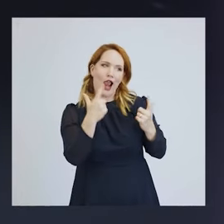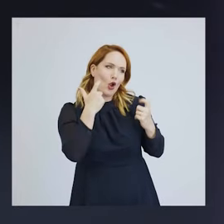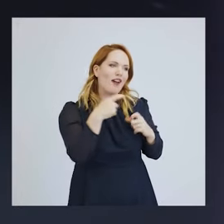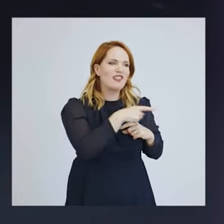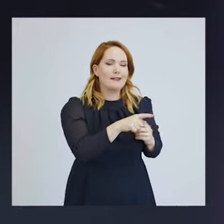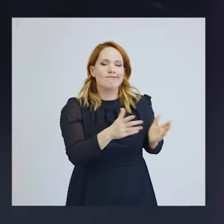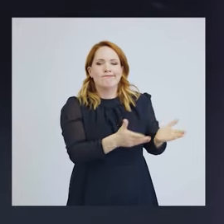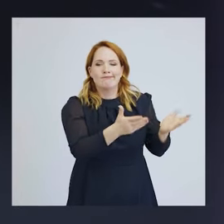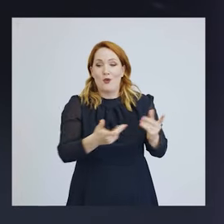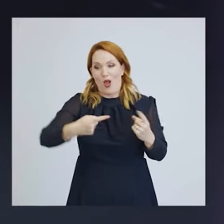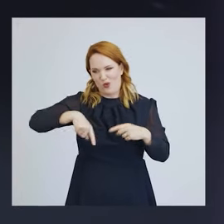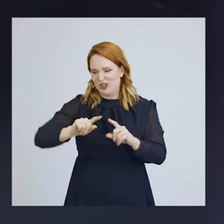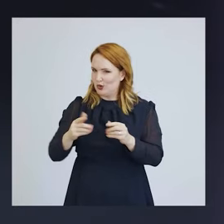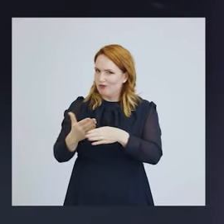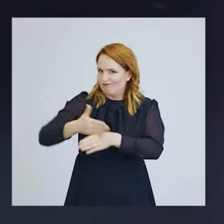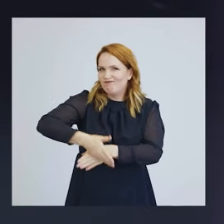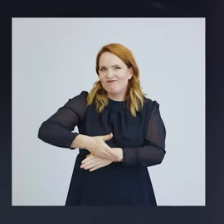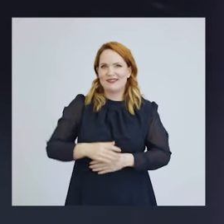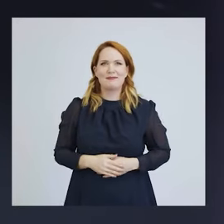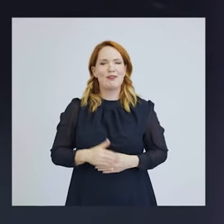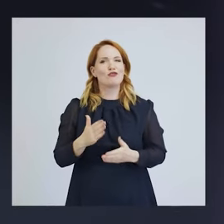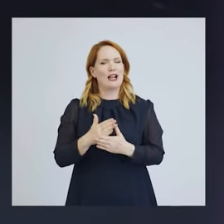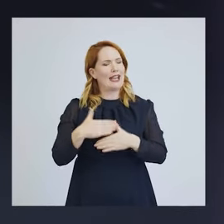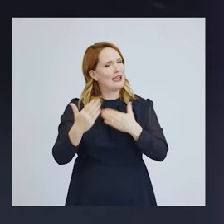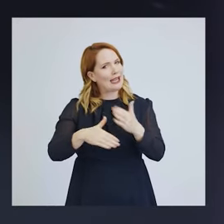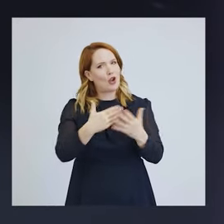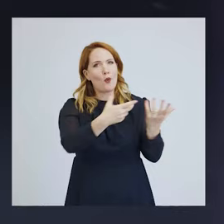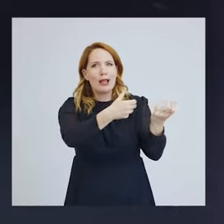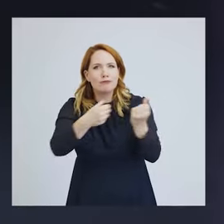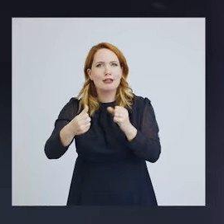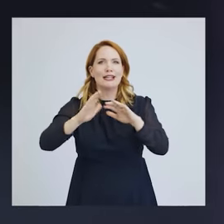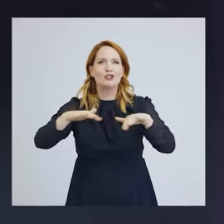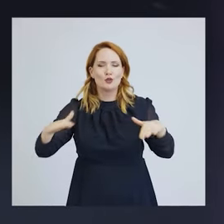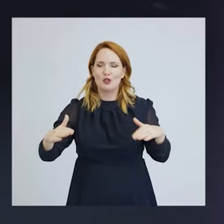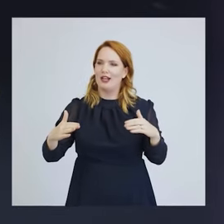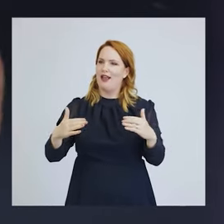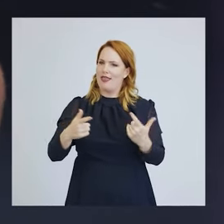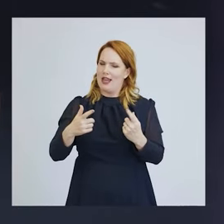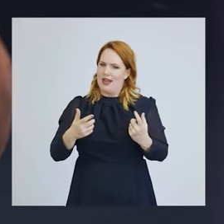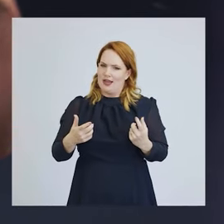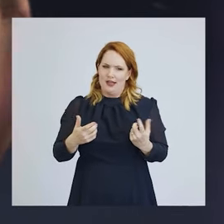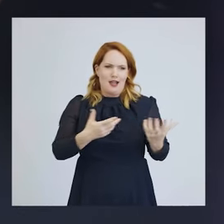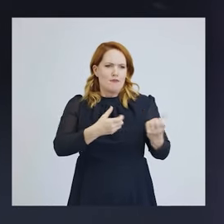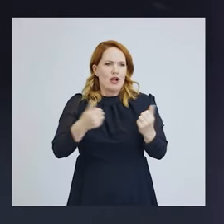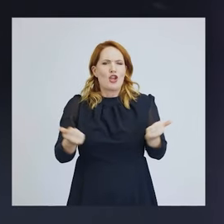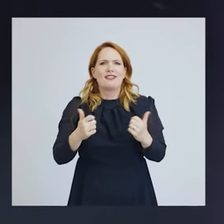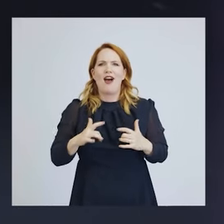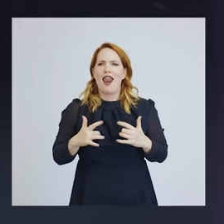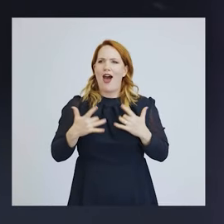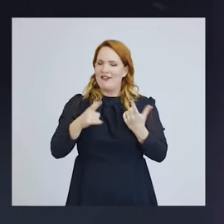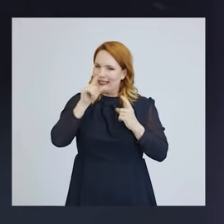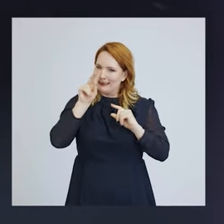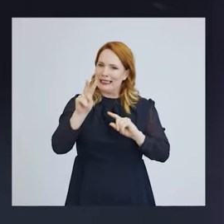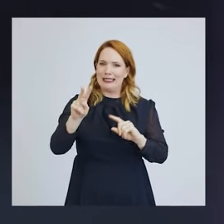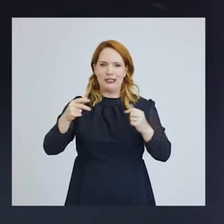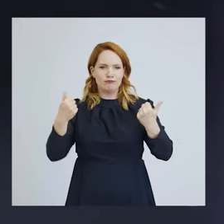stuff in the kids. And I just want to encourage you, keep bringing along your kids because there's something that we get to see of so much life as they grow through the church to be able